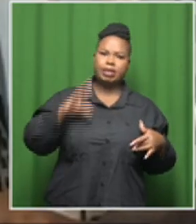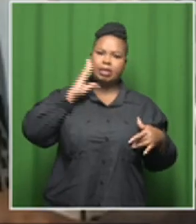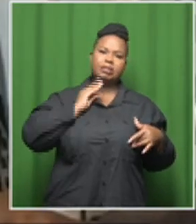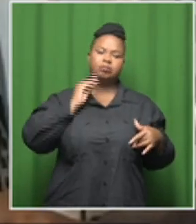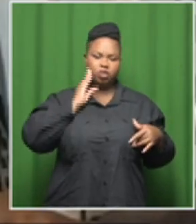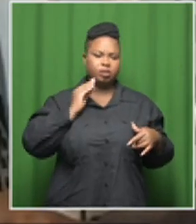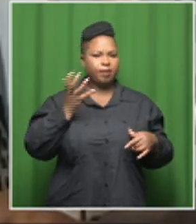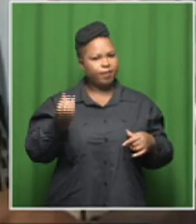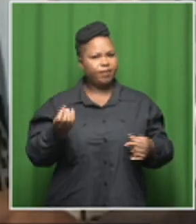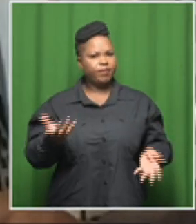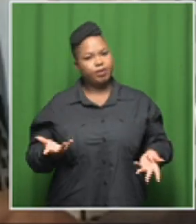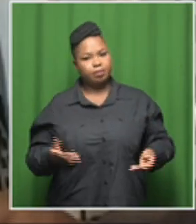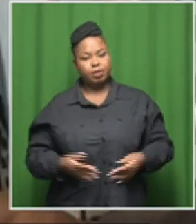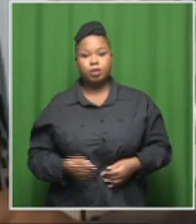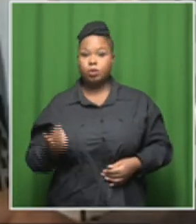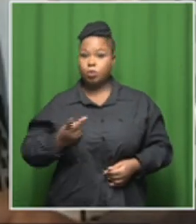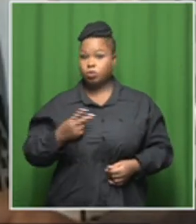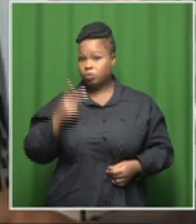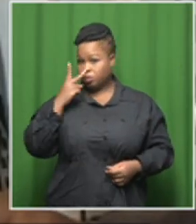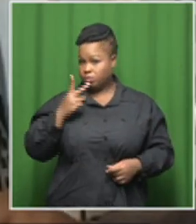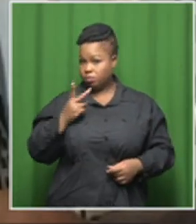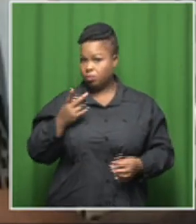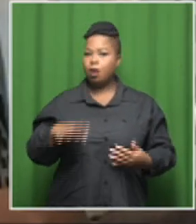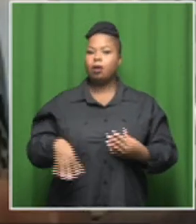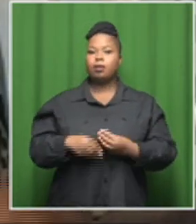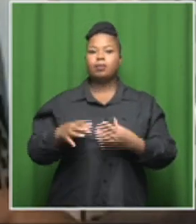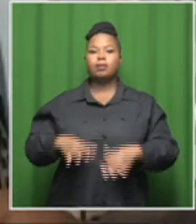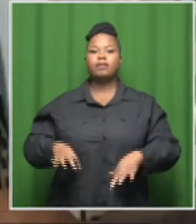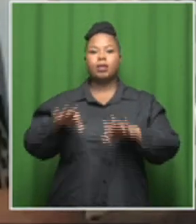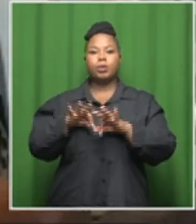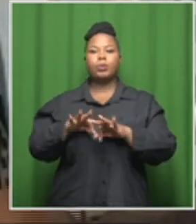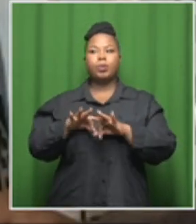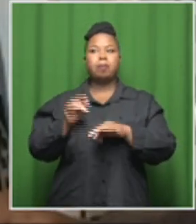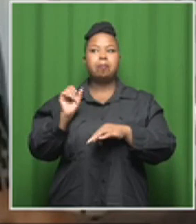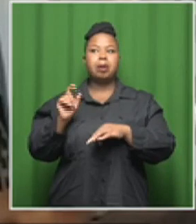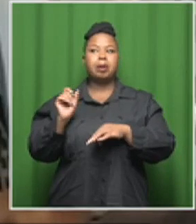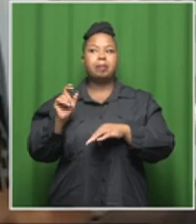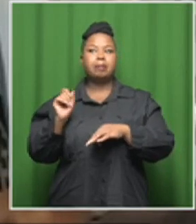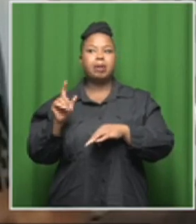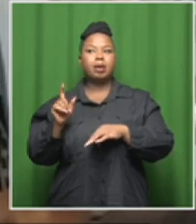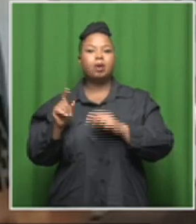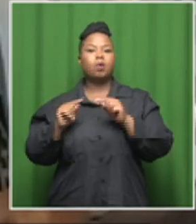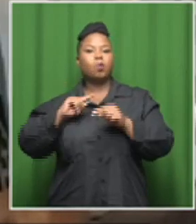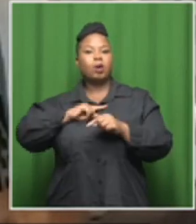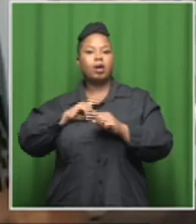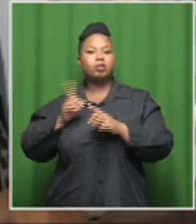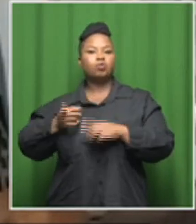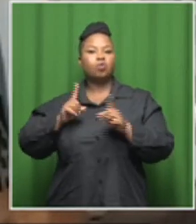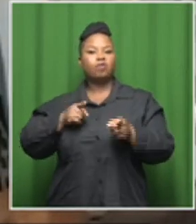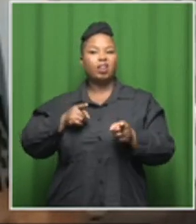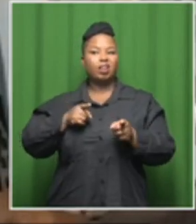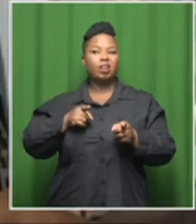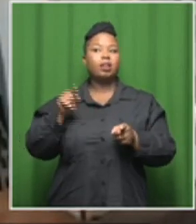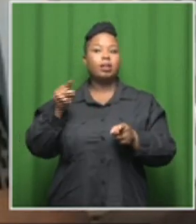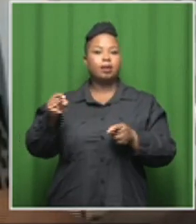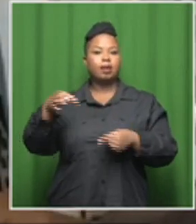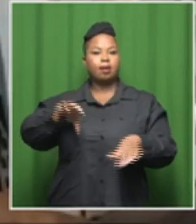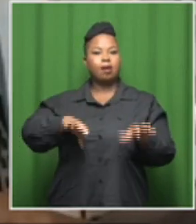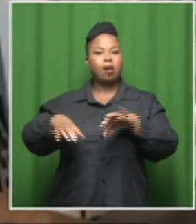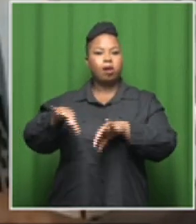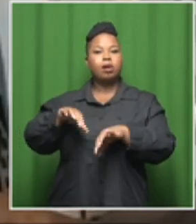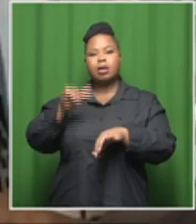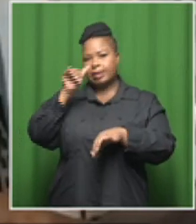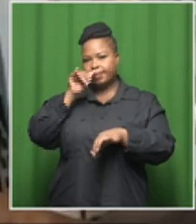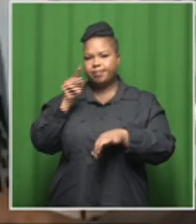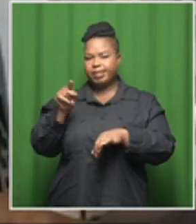experiences, and they see value in the communal aspect that is associated with the Stokvel, and that keeps the